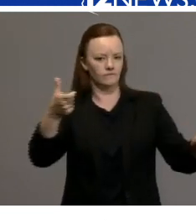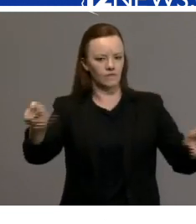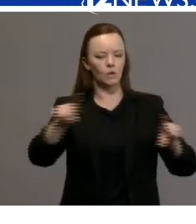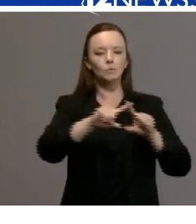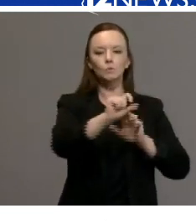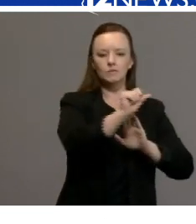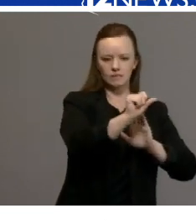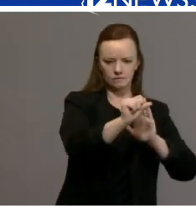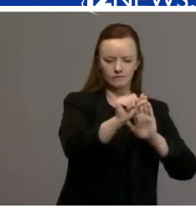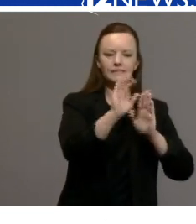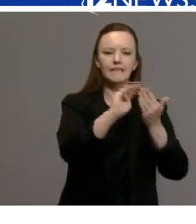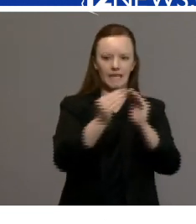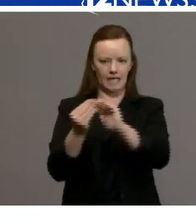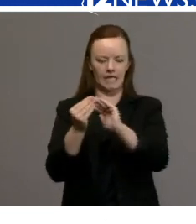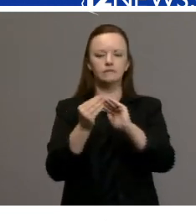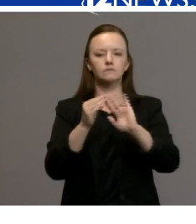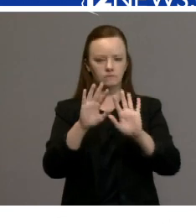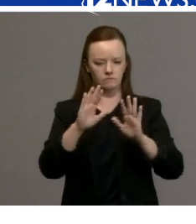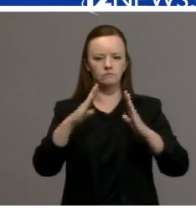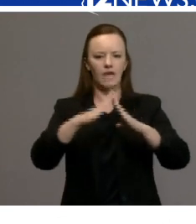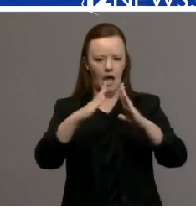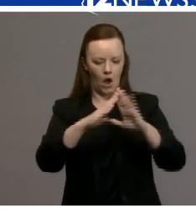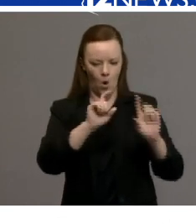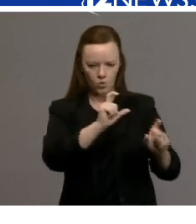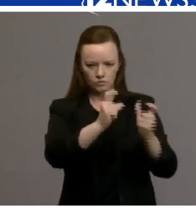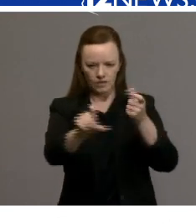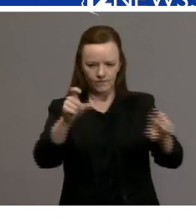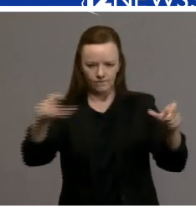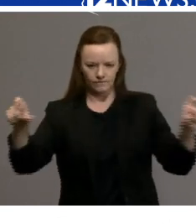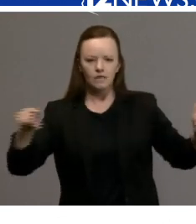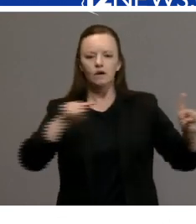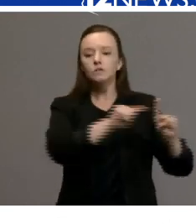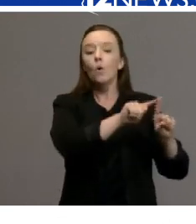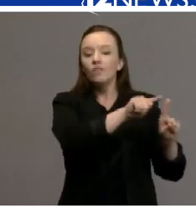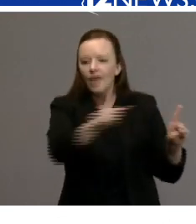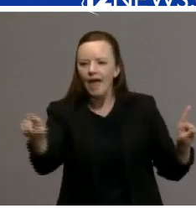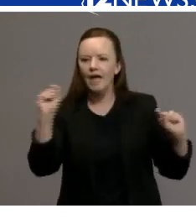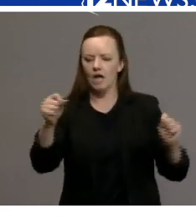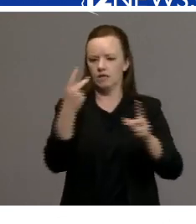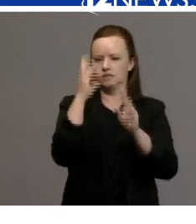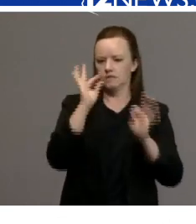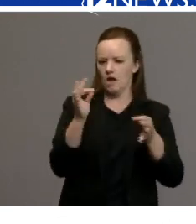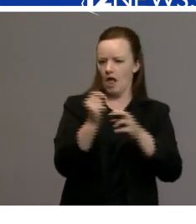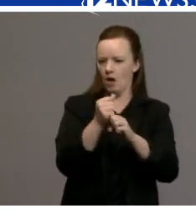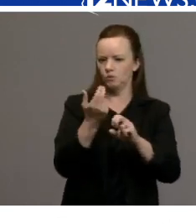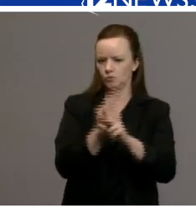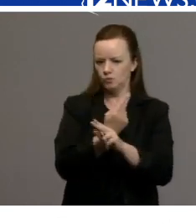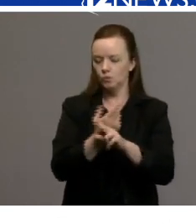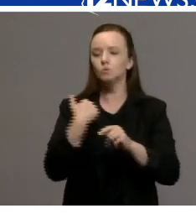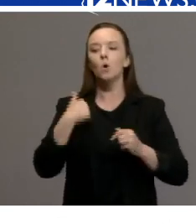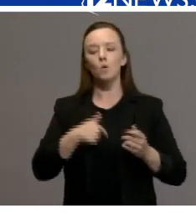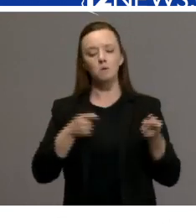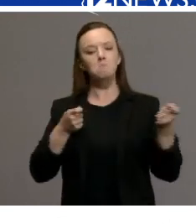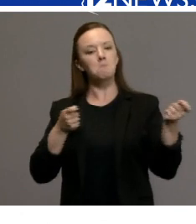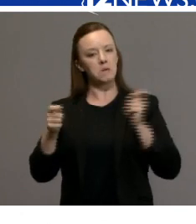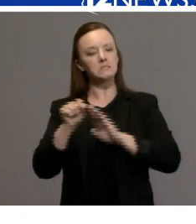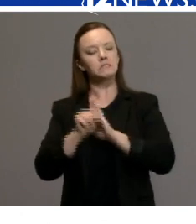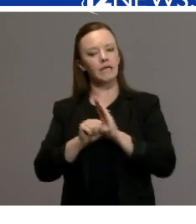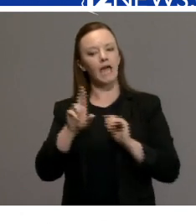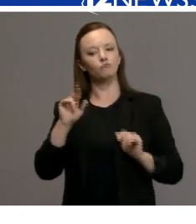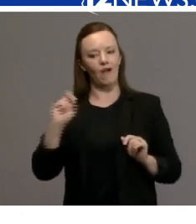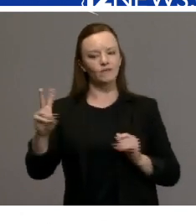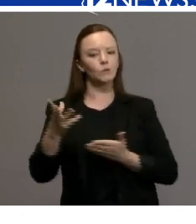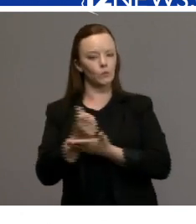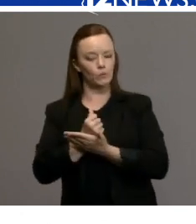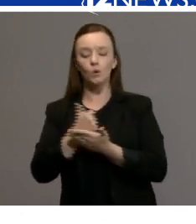COVID-19. We're getting a real handle on where we are in terms of state revenues. We've not spent all the federal dollars